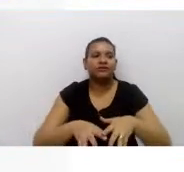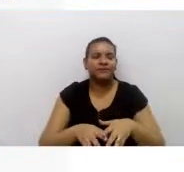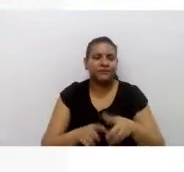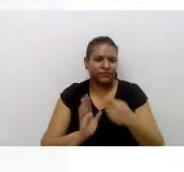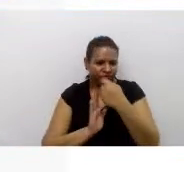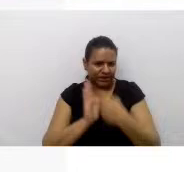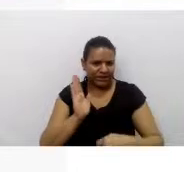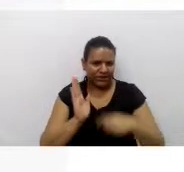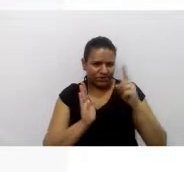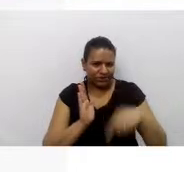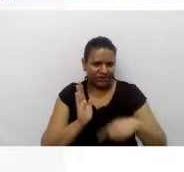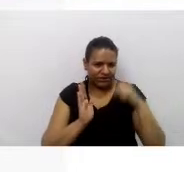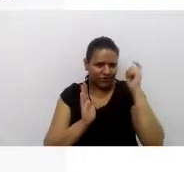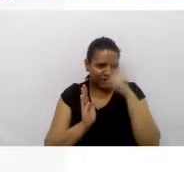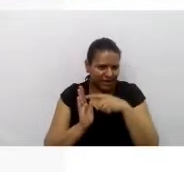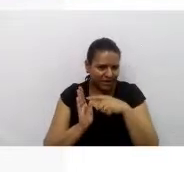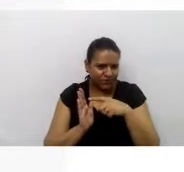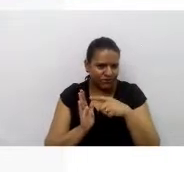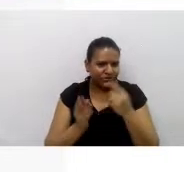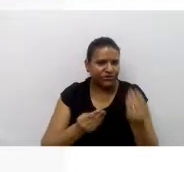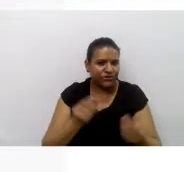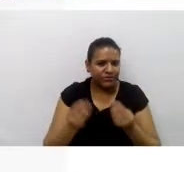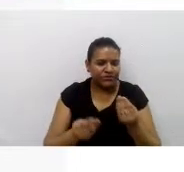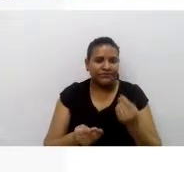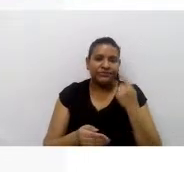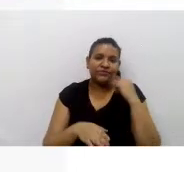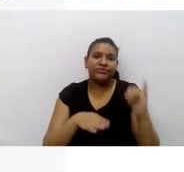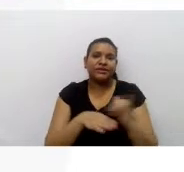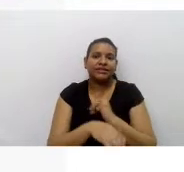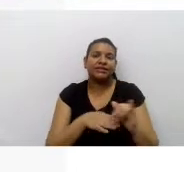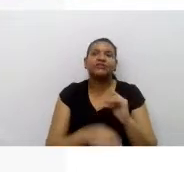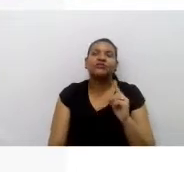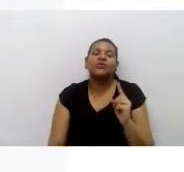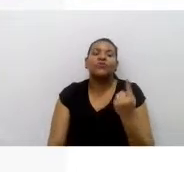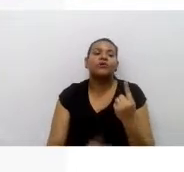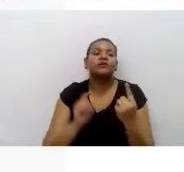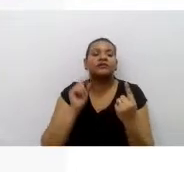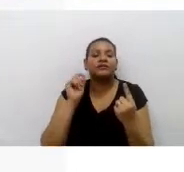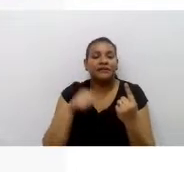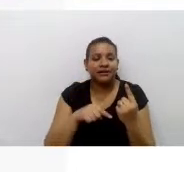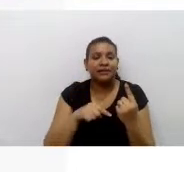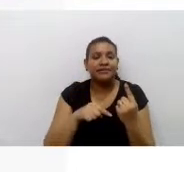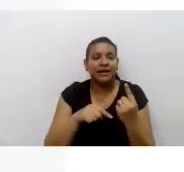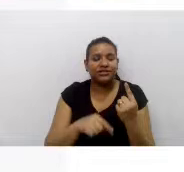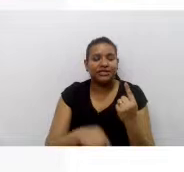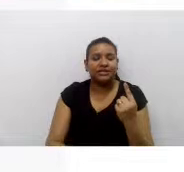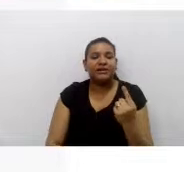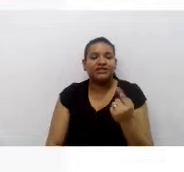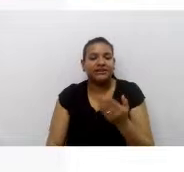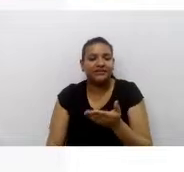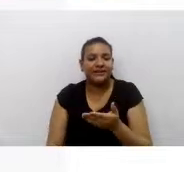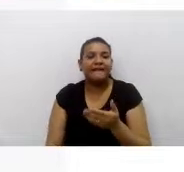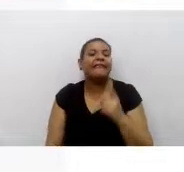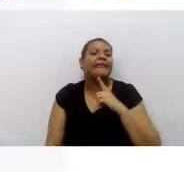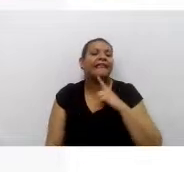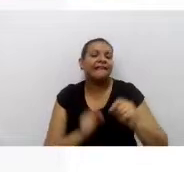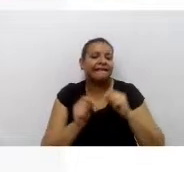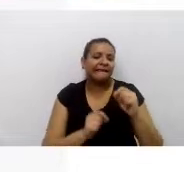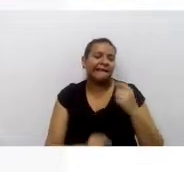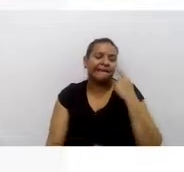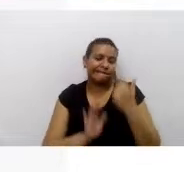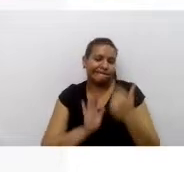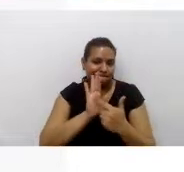So strategy 1, you can vary the way you present information in class. For example, online, you